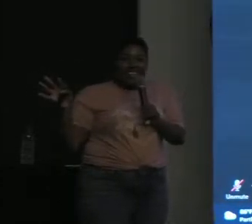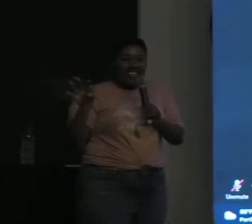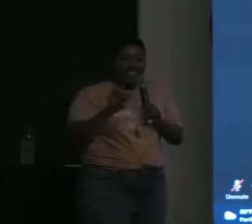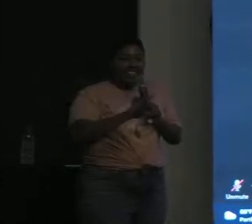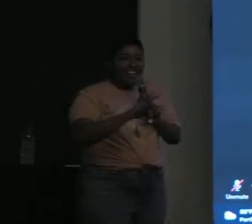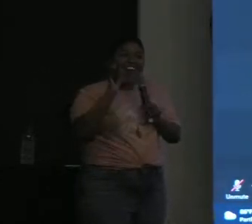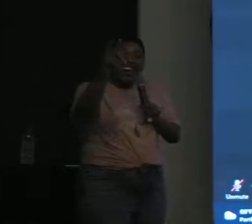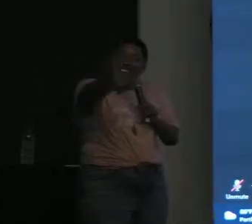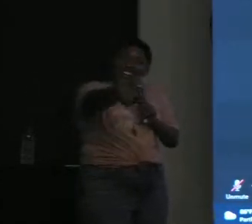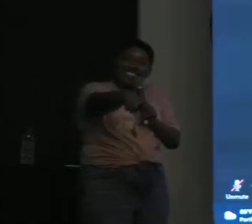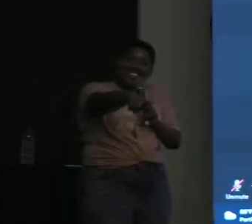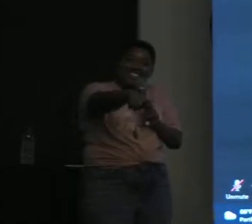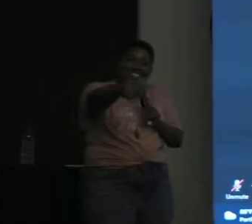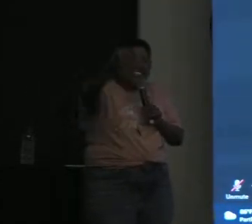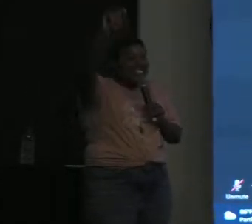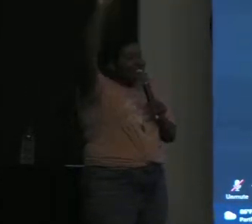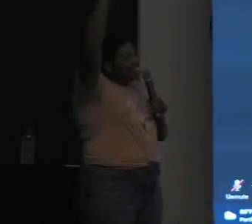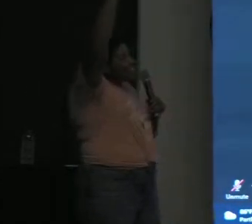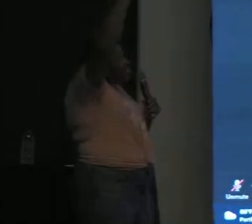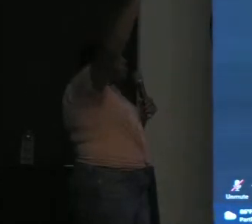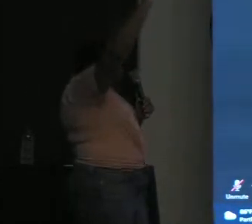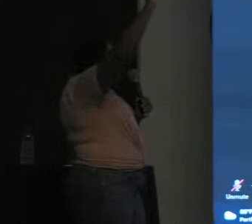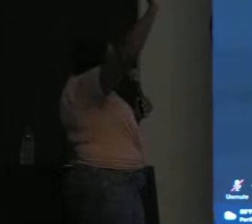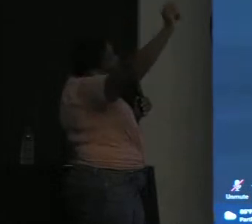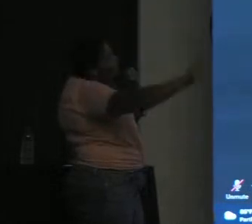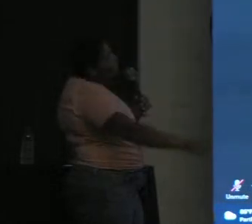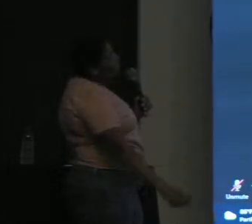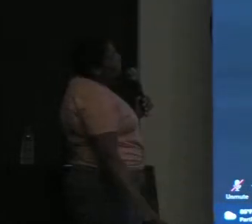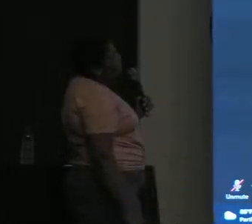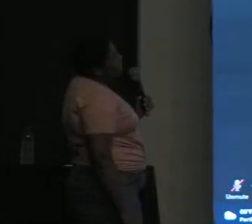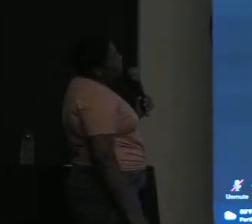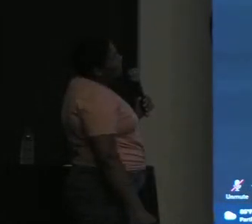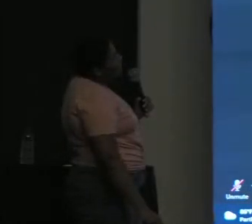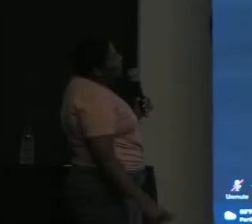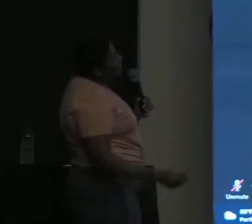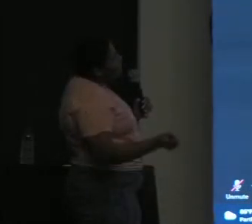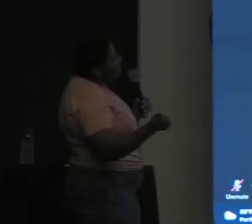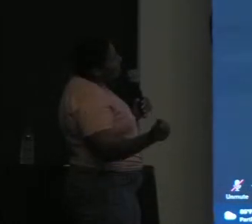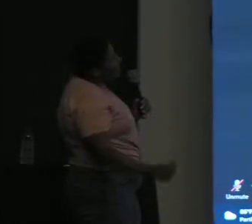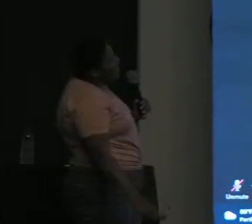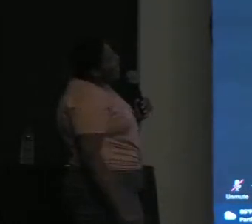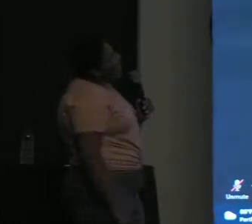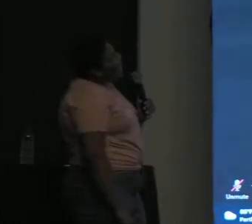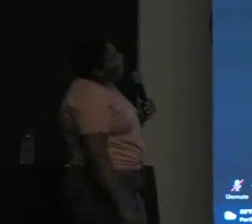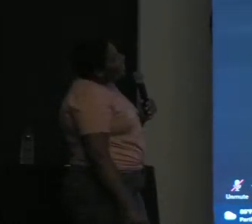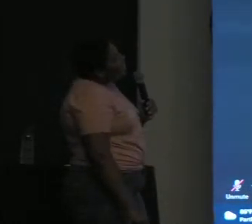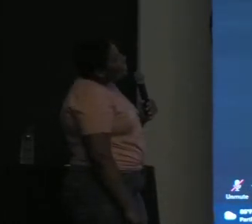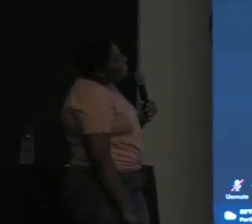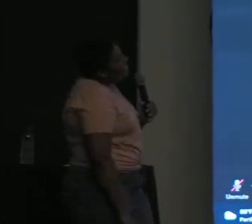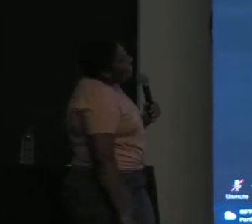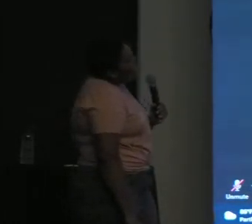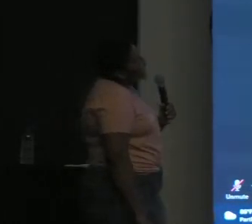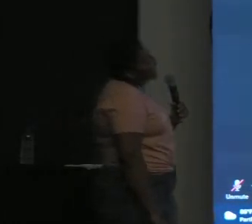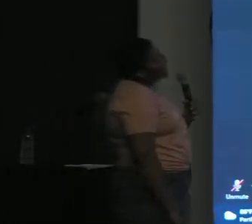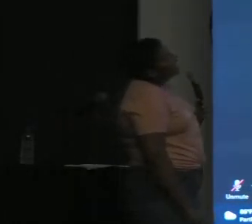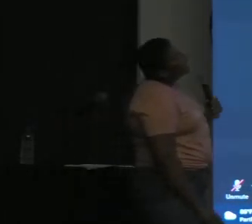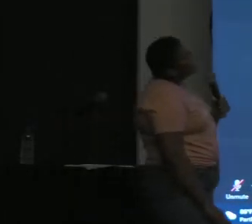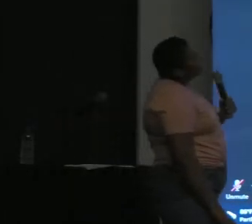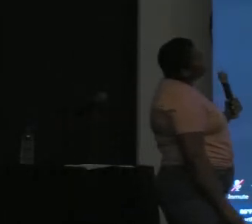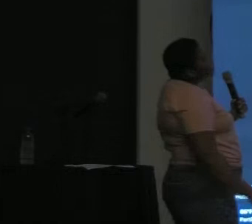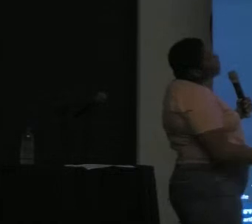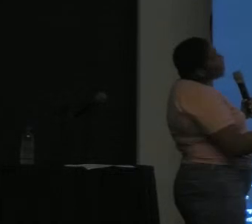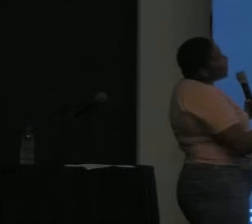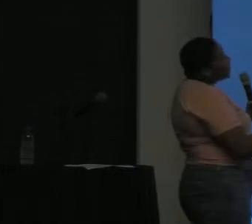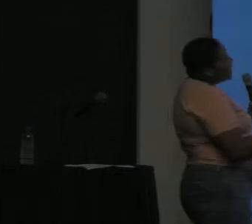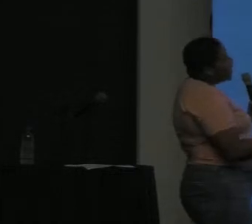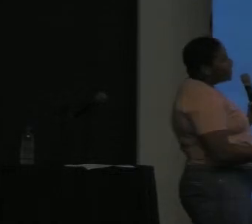Plate? Anybody here? Awesome. Dope. Y'all got some fans up in here. Y'all see these fans? We